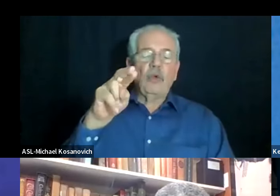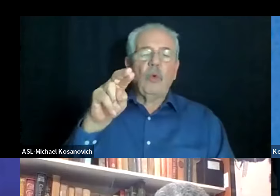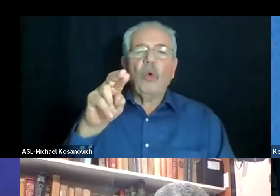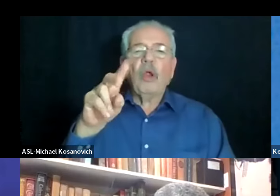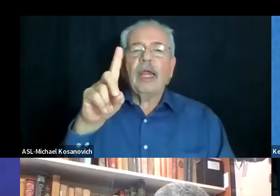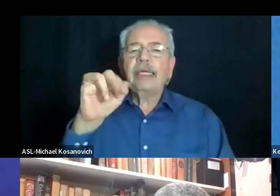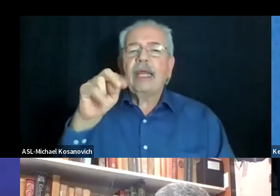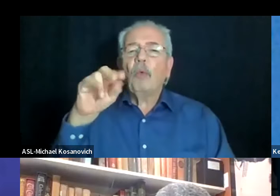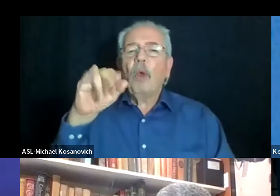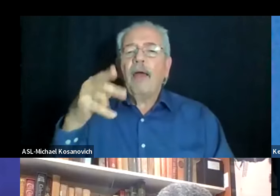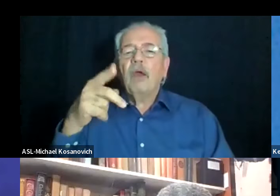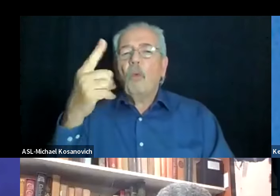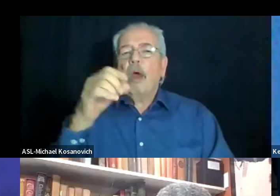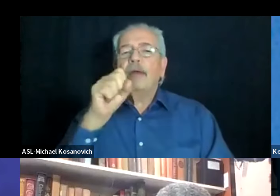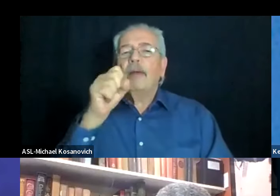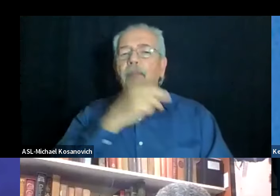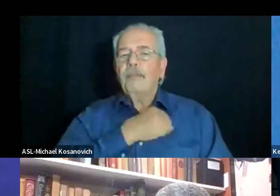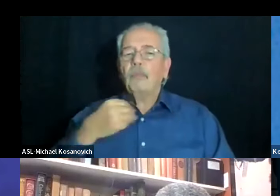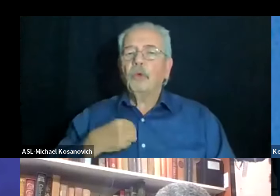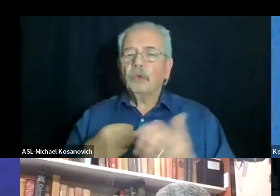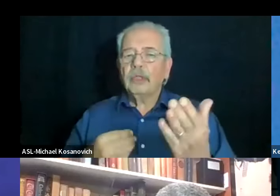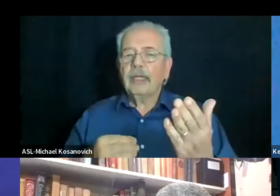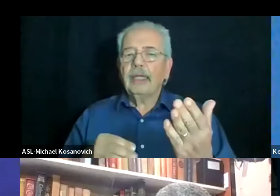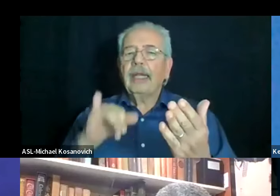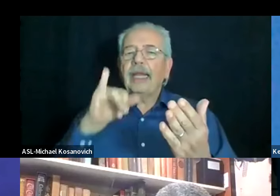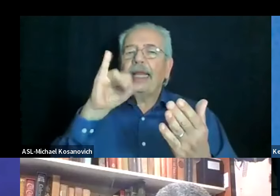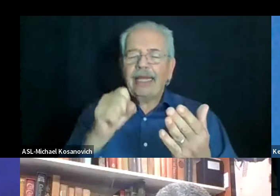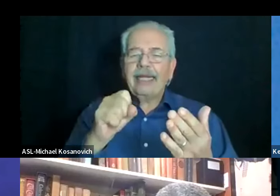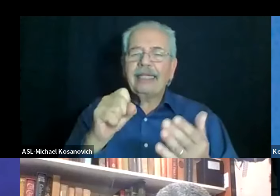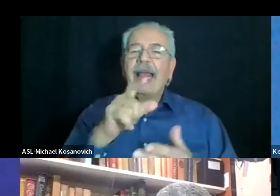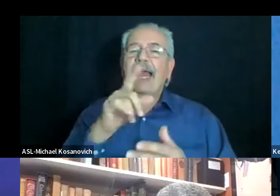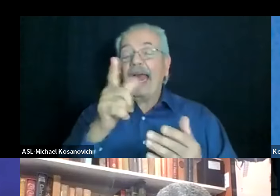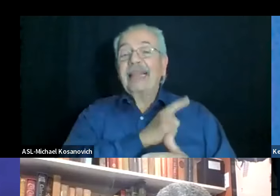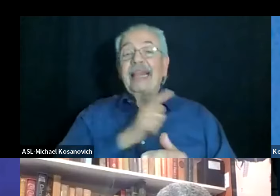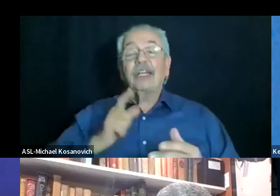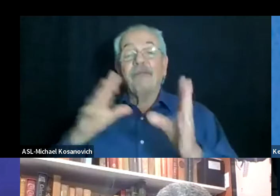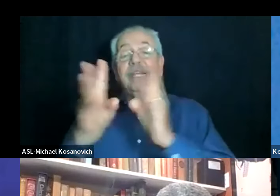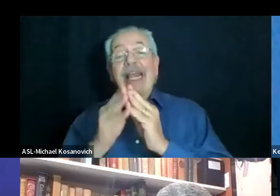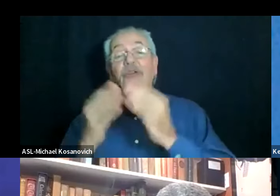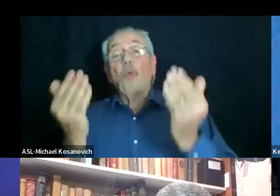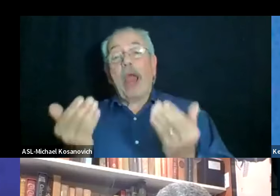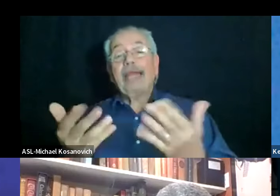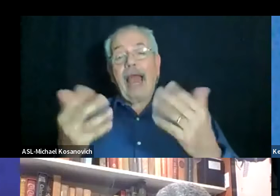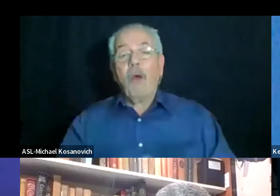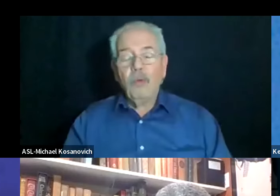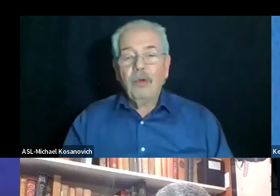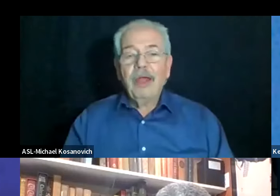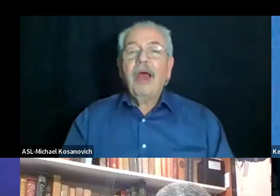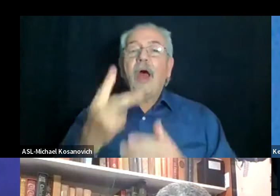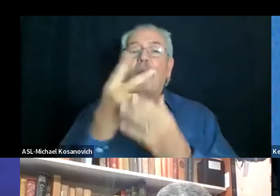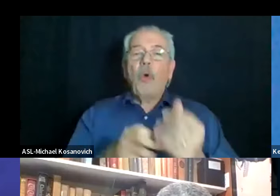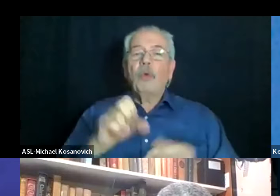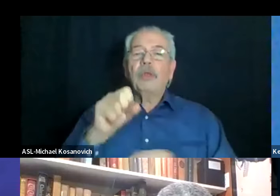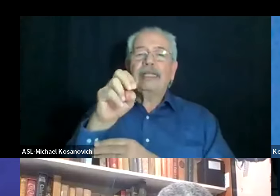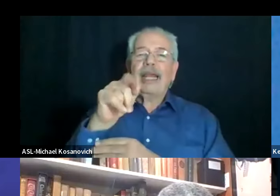steering committee members, it is legislative session right now. And so both Senator